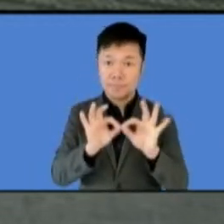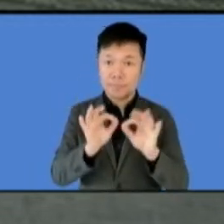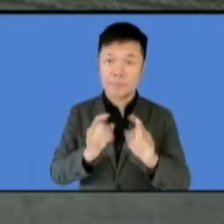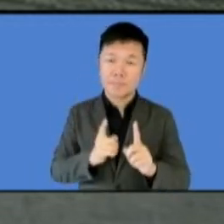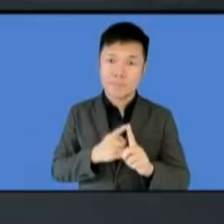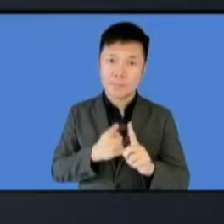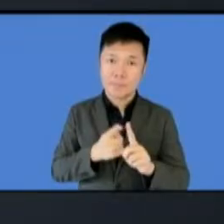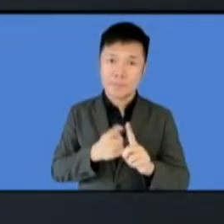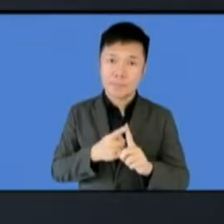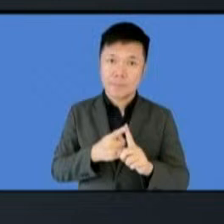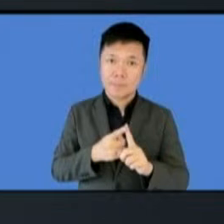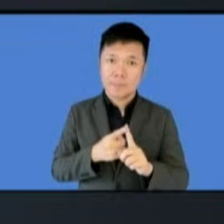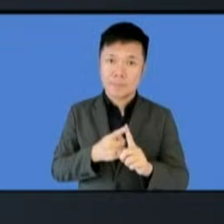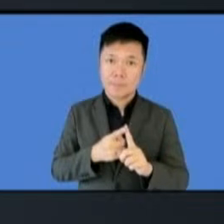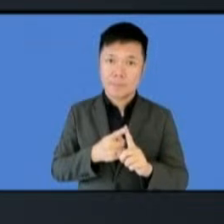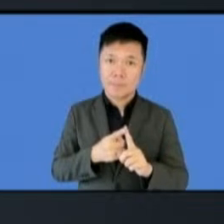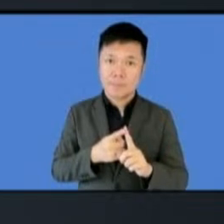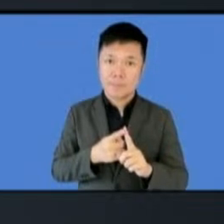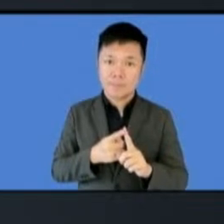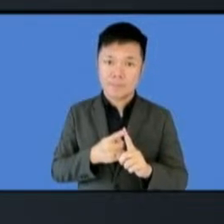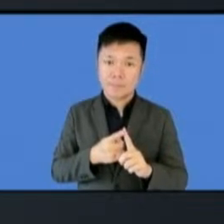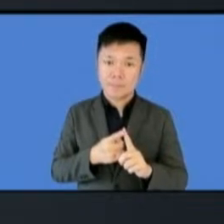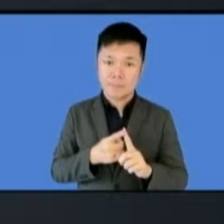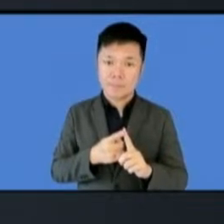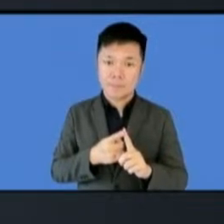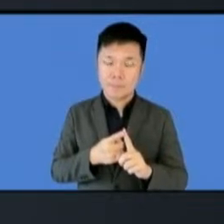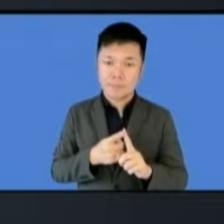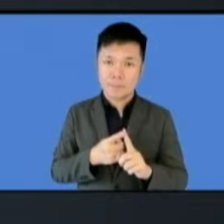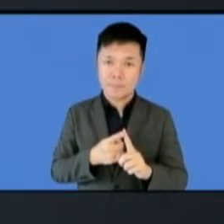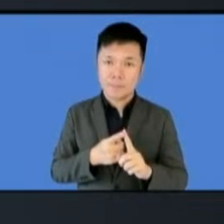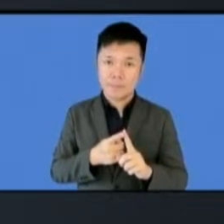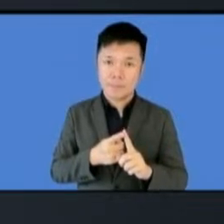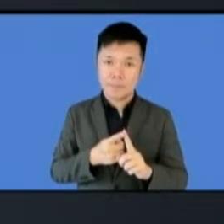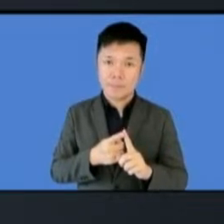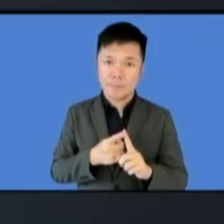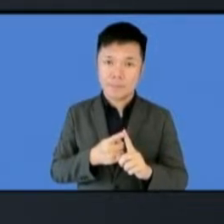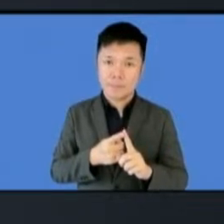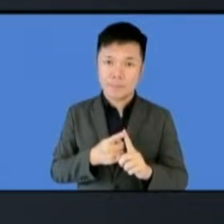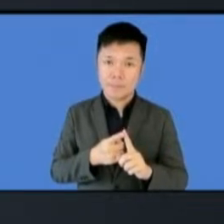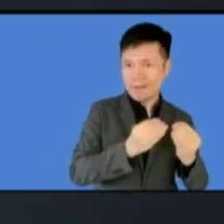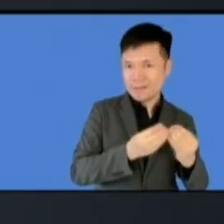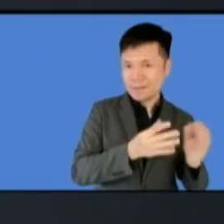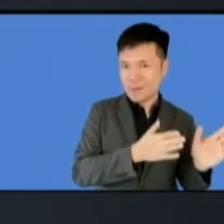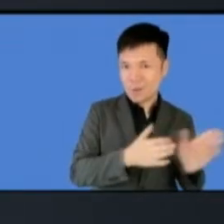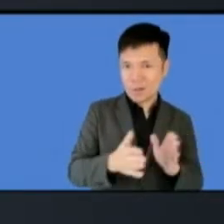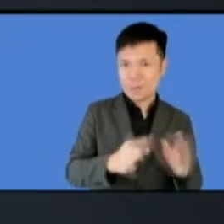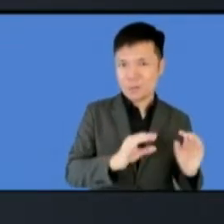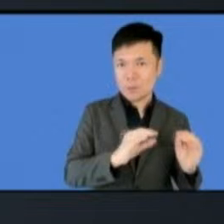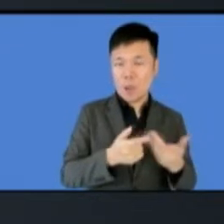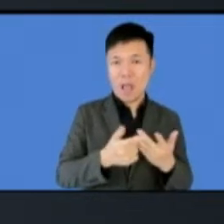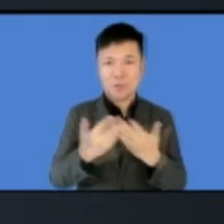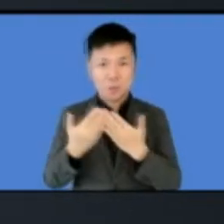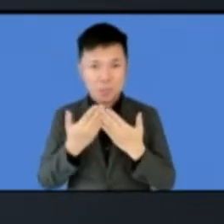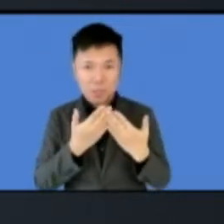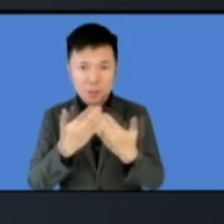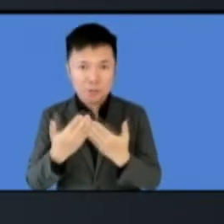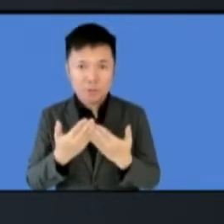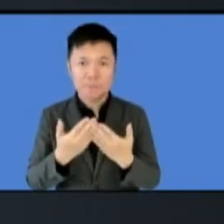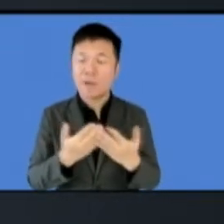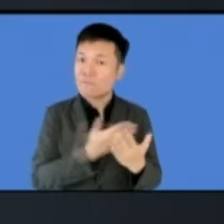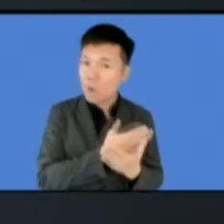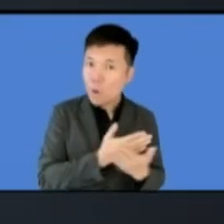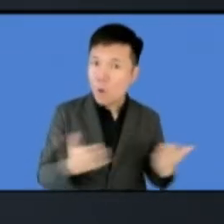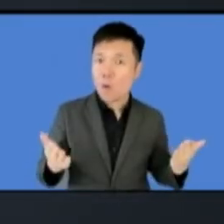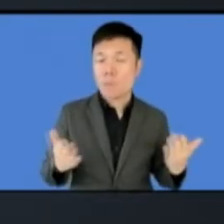or grand forces. First of all, is urbanization, then is increased education for all the